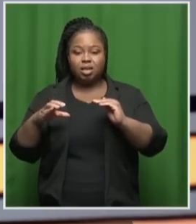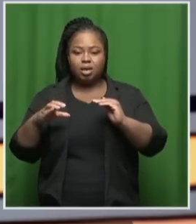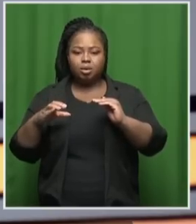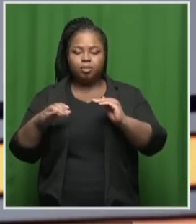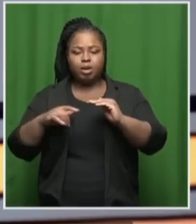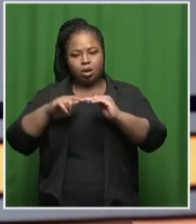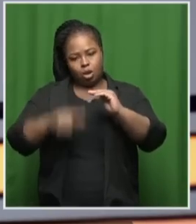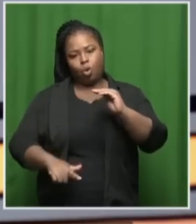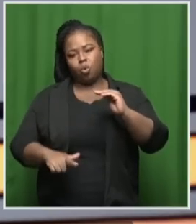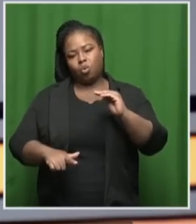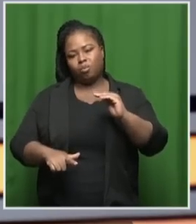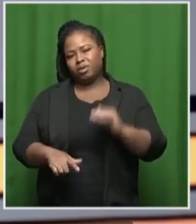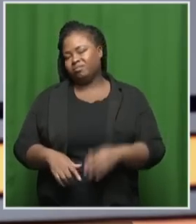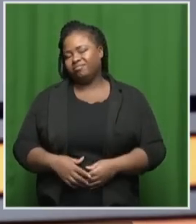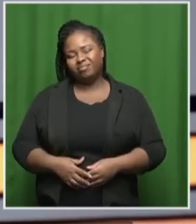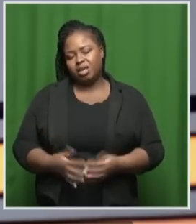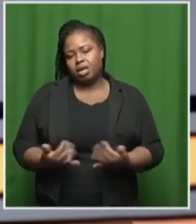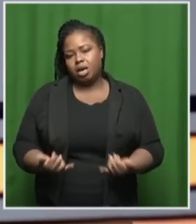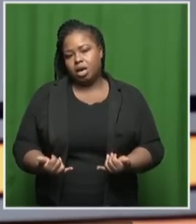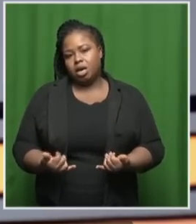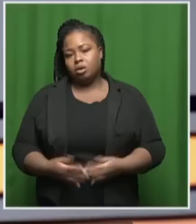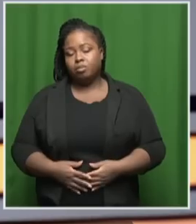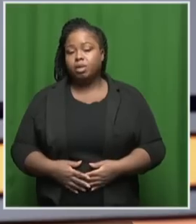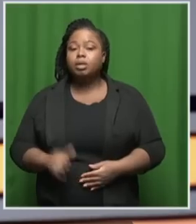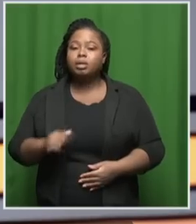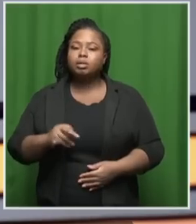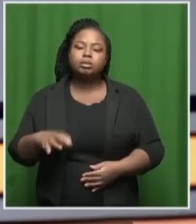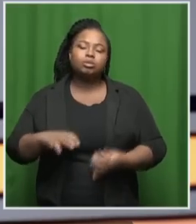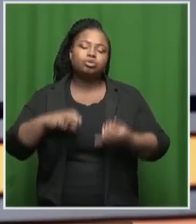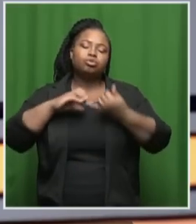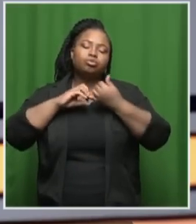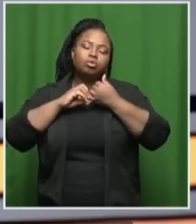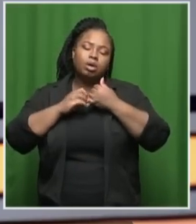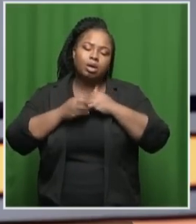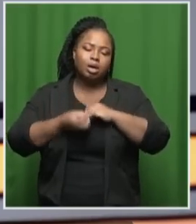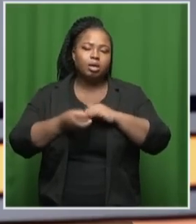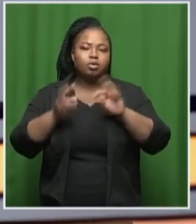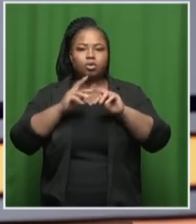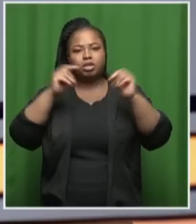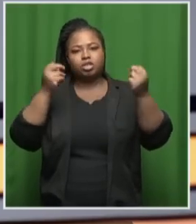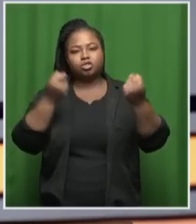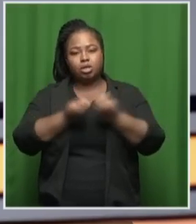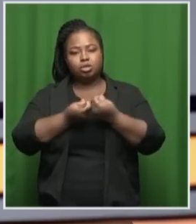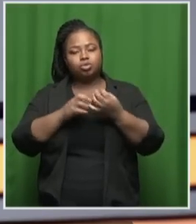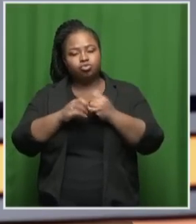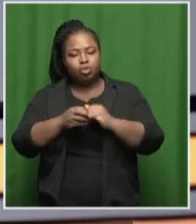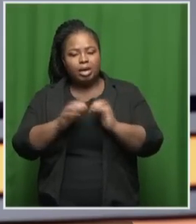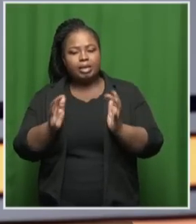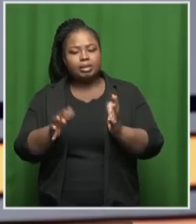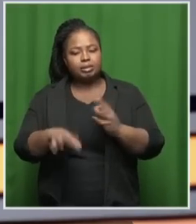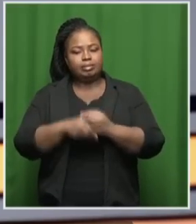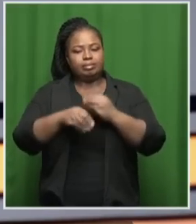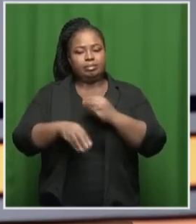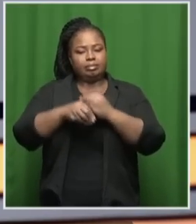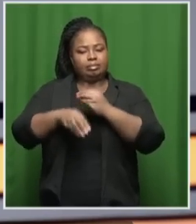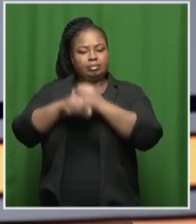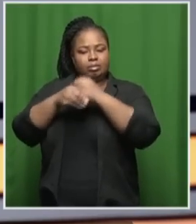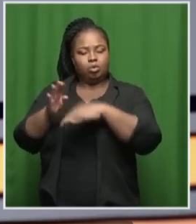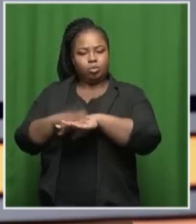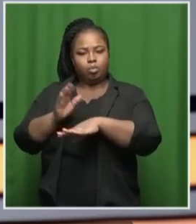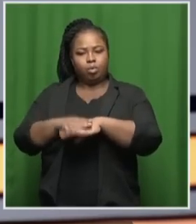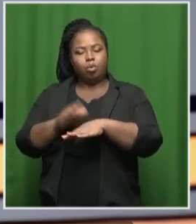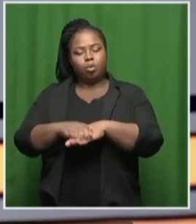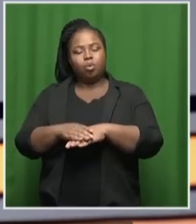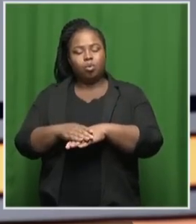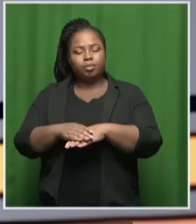far below that 50 mark. But I do think the ANC is trying everything in its power nationally to just clinch on that